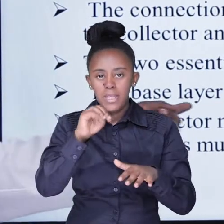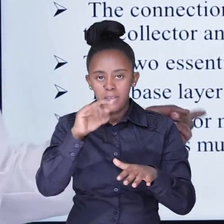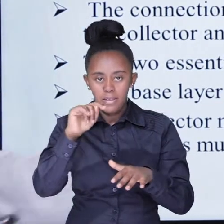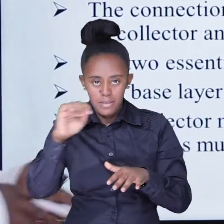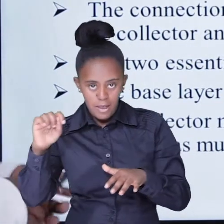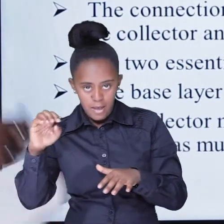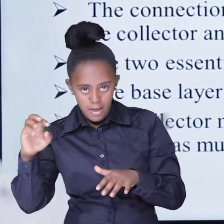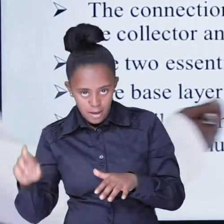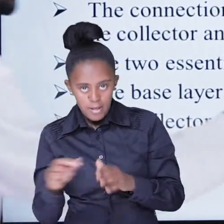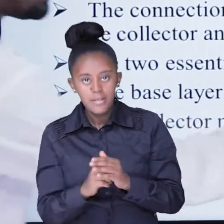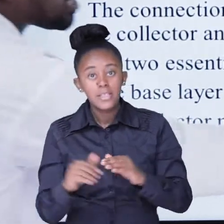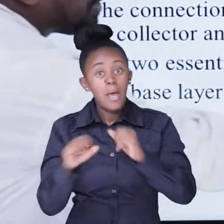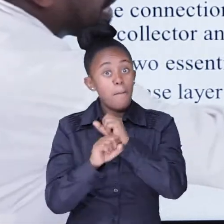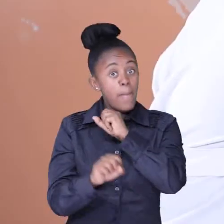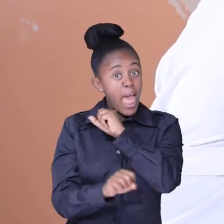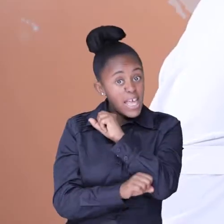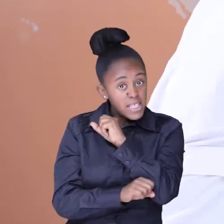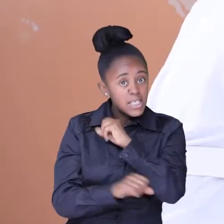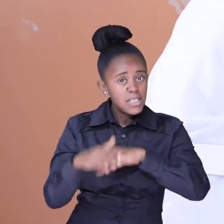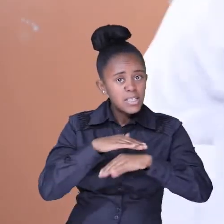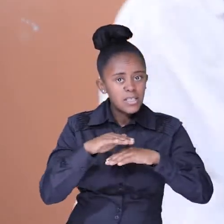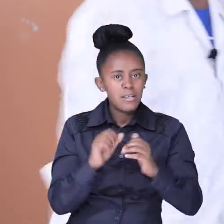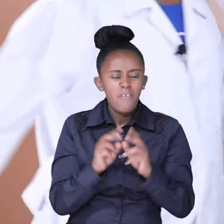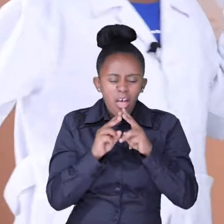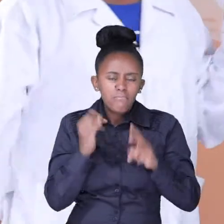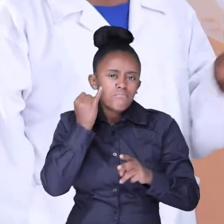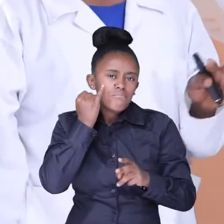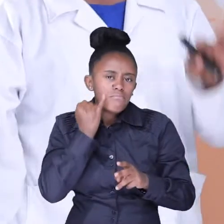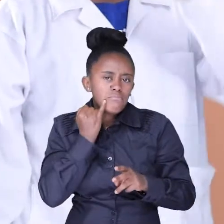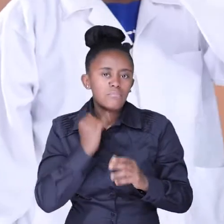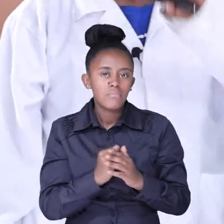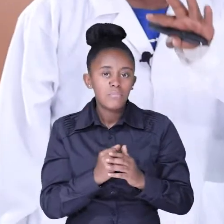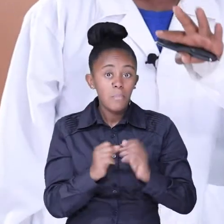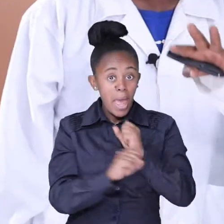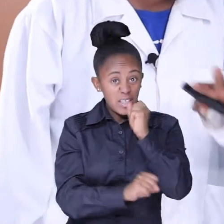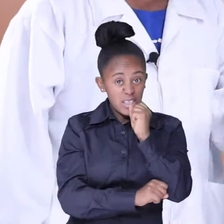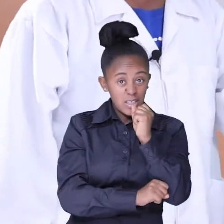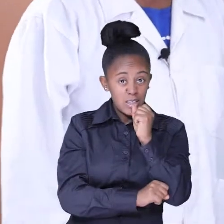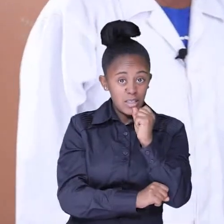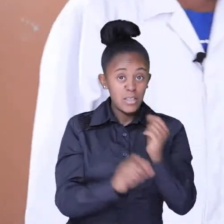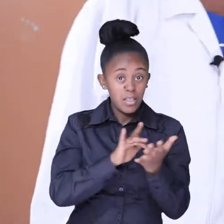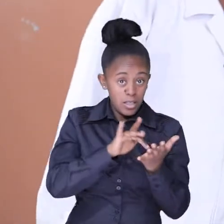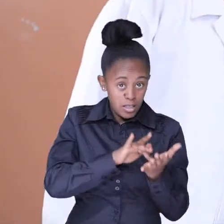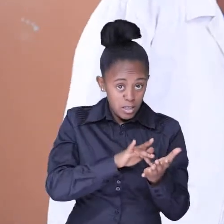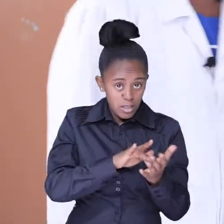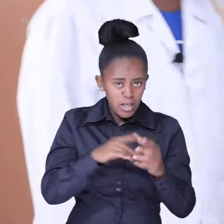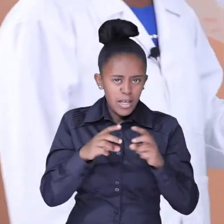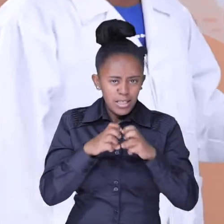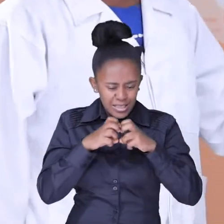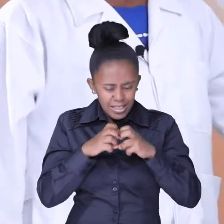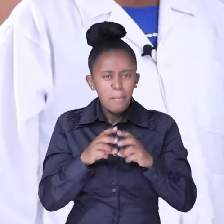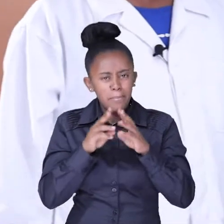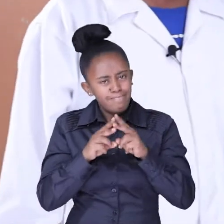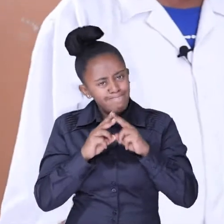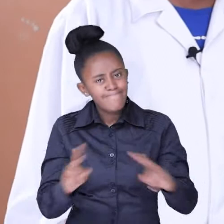the base layer has extremely very thin. The base layer, the central one is extremely thin. And